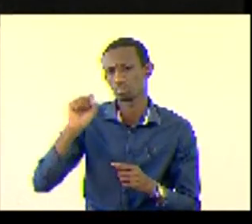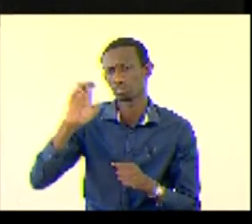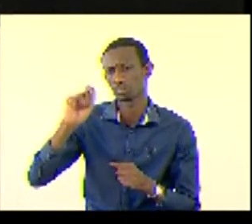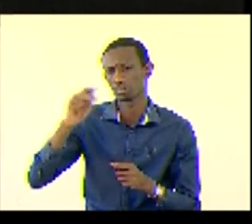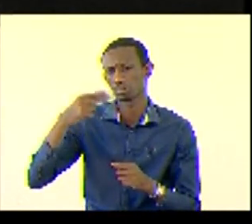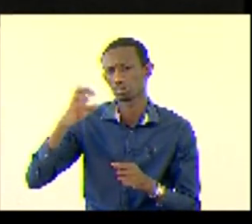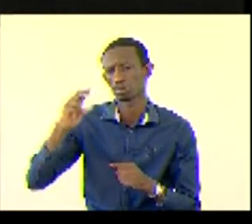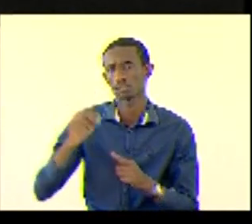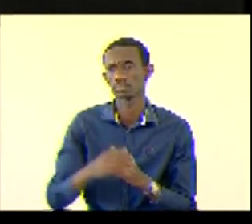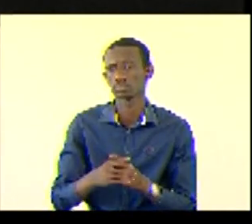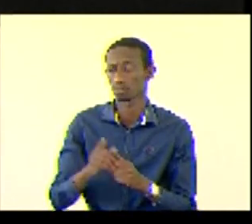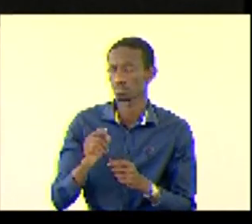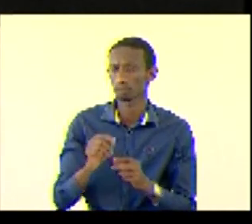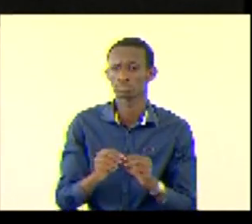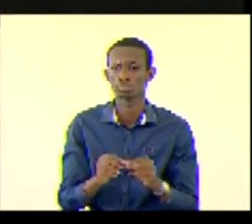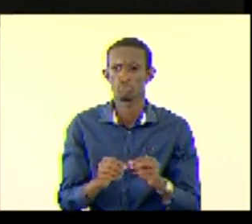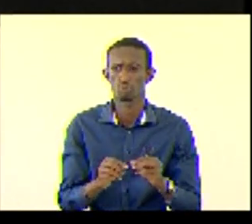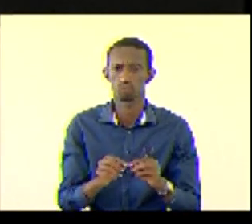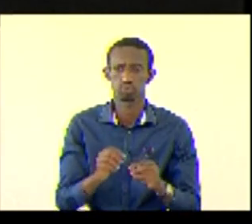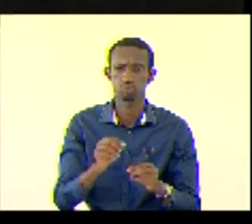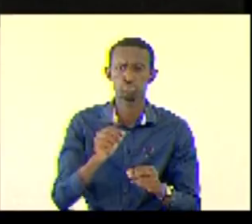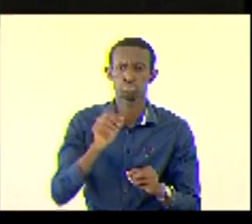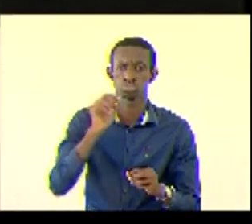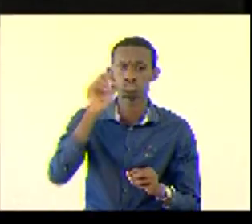the y-axis, and it is the volume